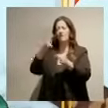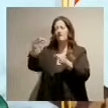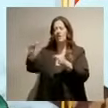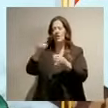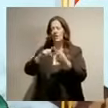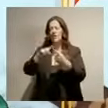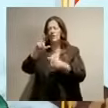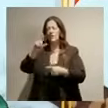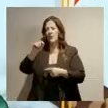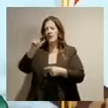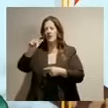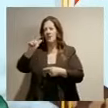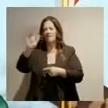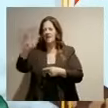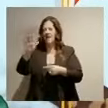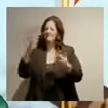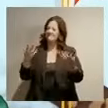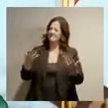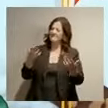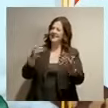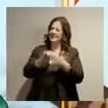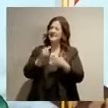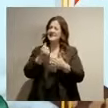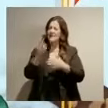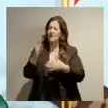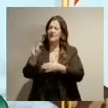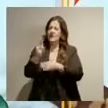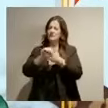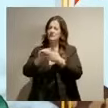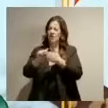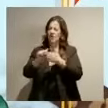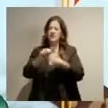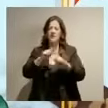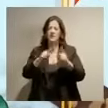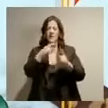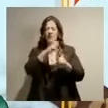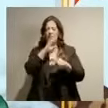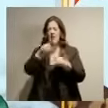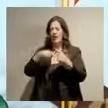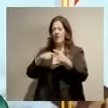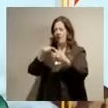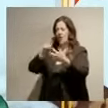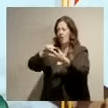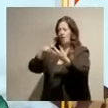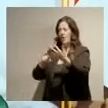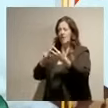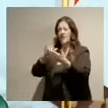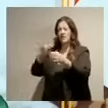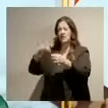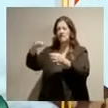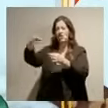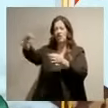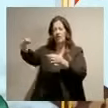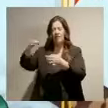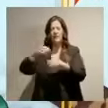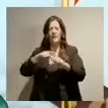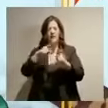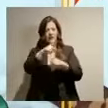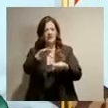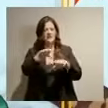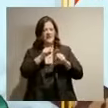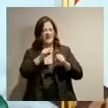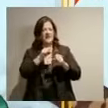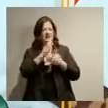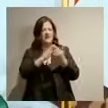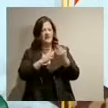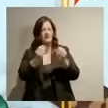over $1 billion. So, you know, I guess my question is, with all of those additional delays and deferrals, is there still a risk that you're kicking some of the